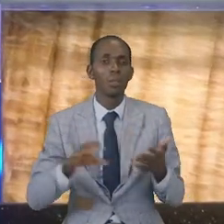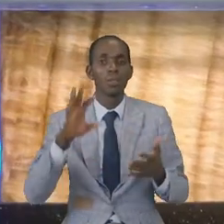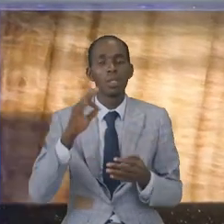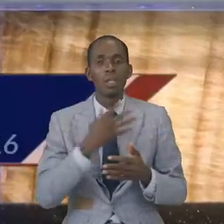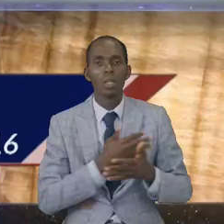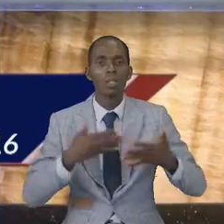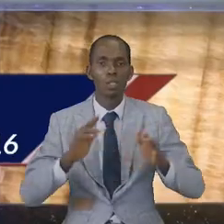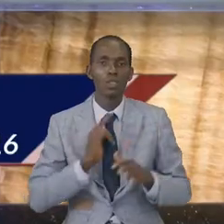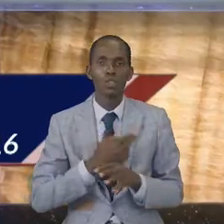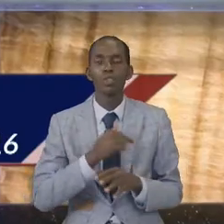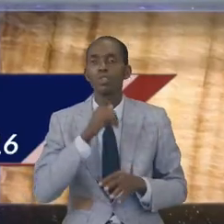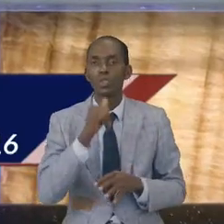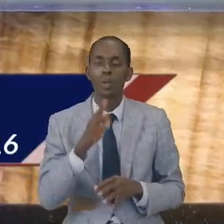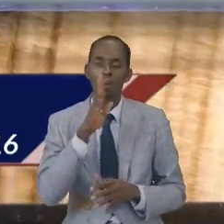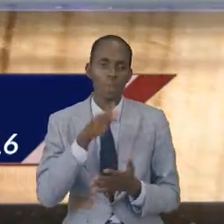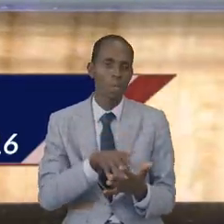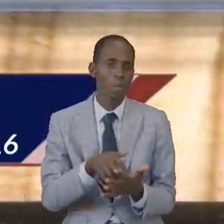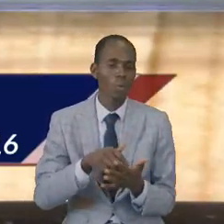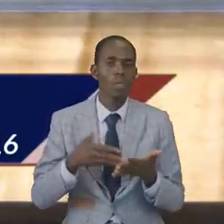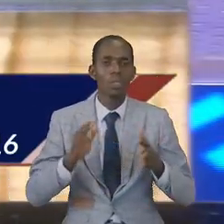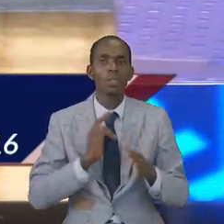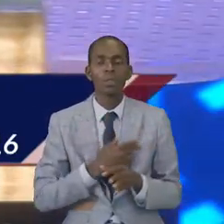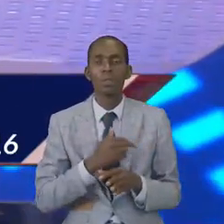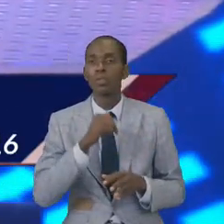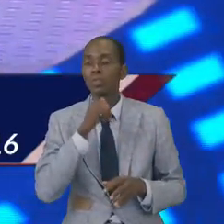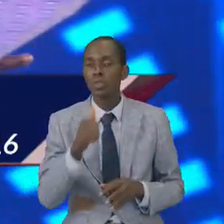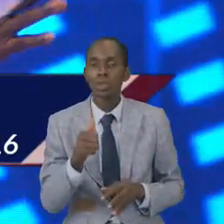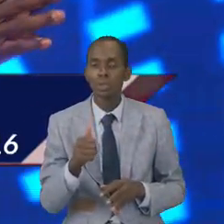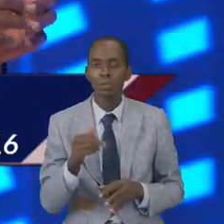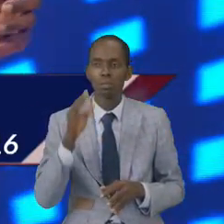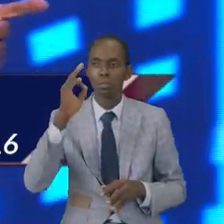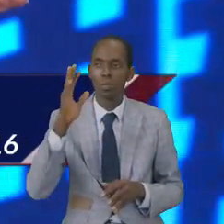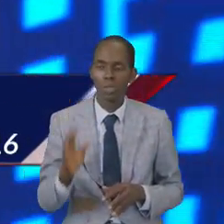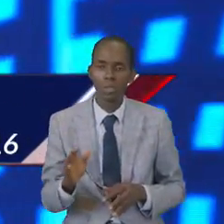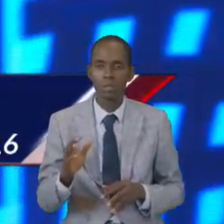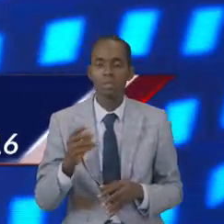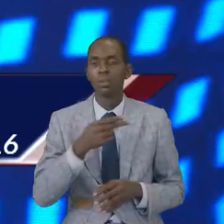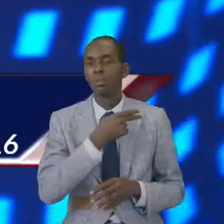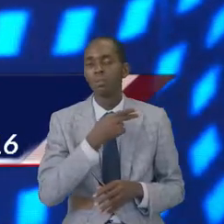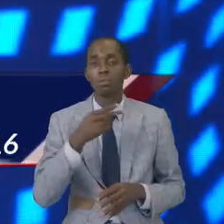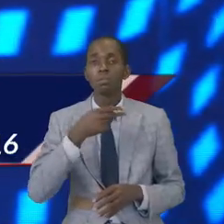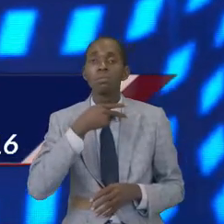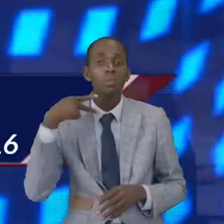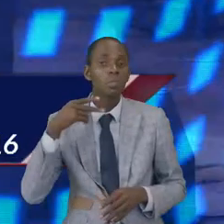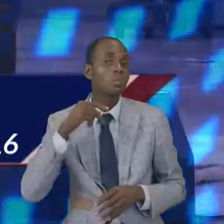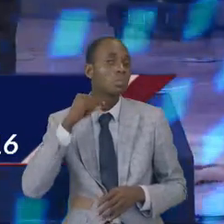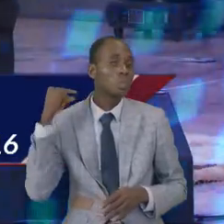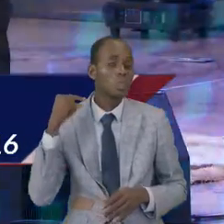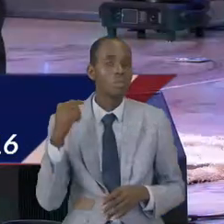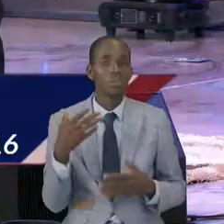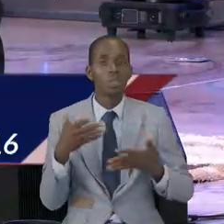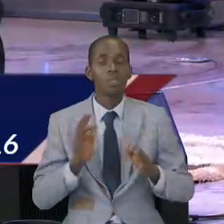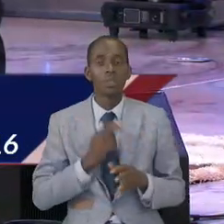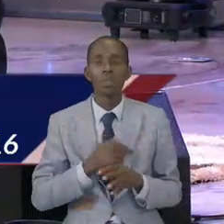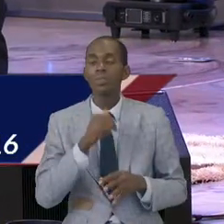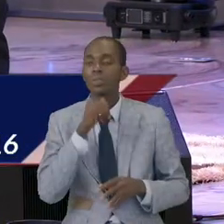us not be weary. Let us, preachers, pastors, ministers, members, let us not